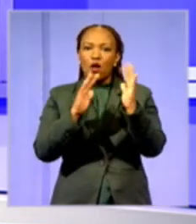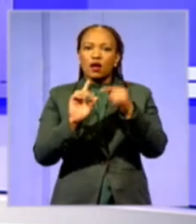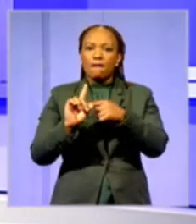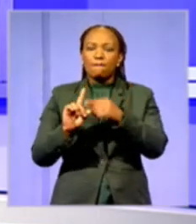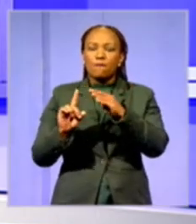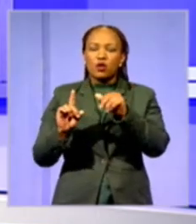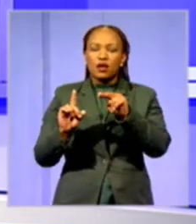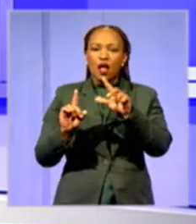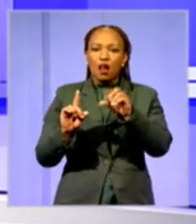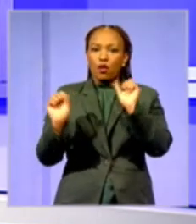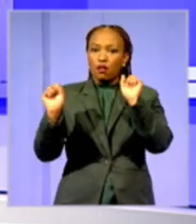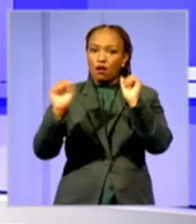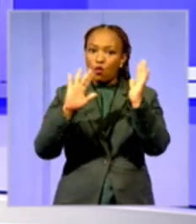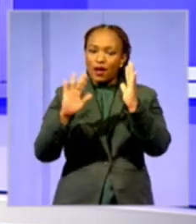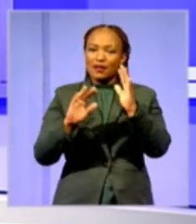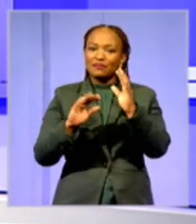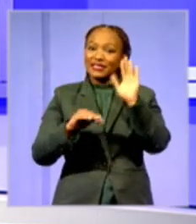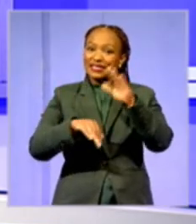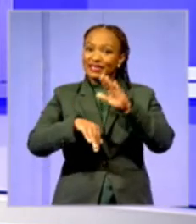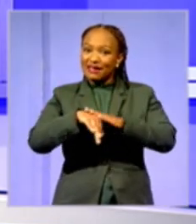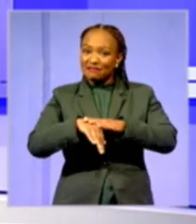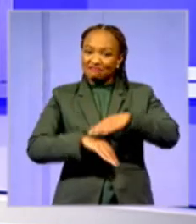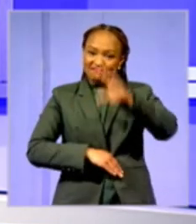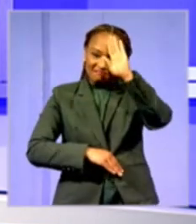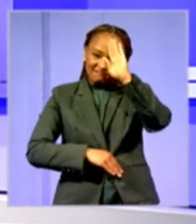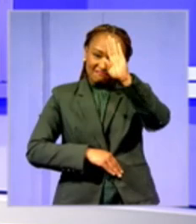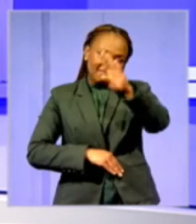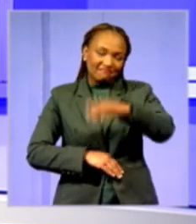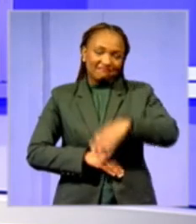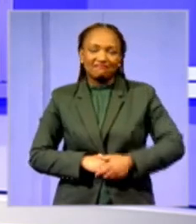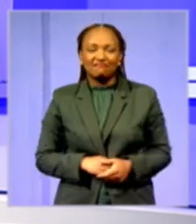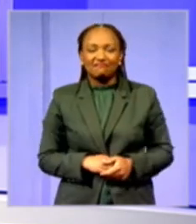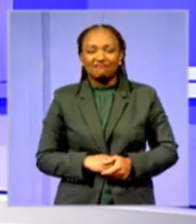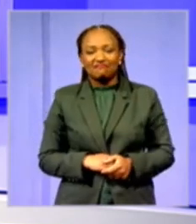ka tsa maemo a bosa go fitla re kopana gape mo nakong e tlang sala sentle.